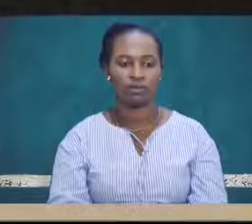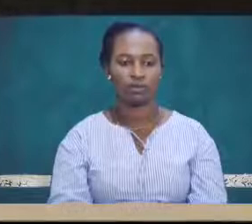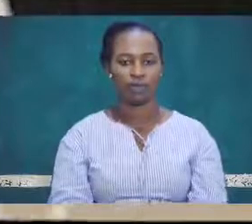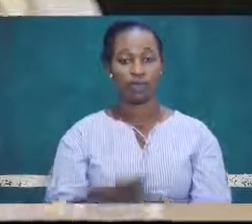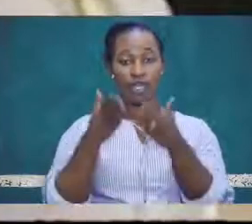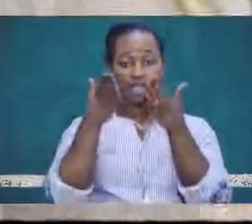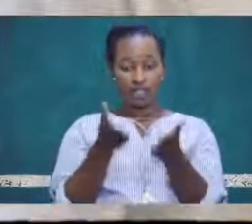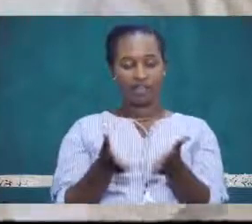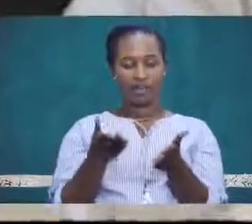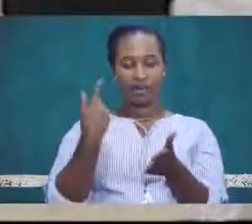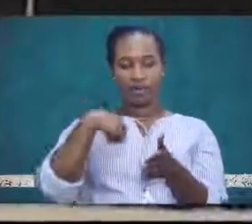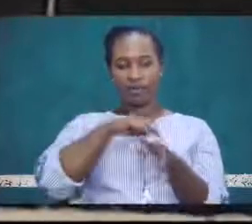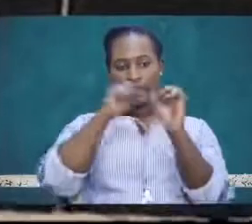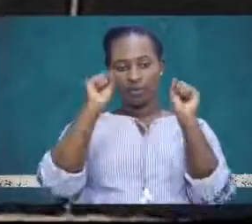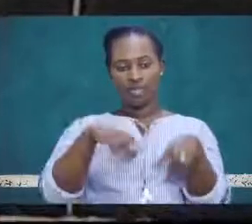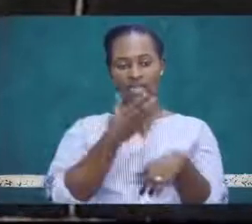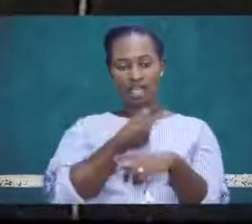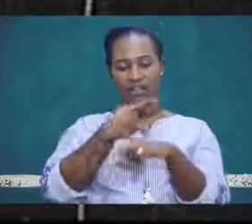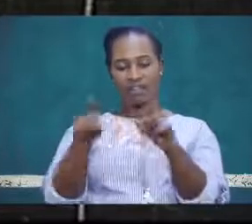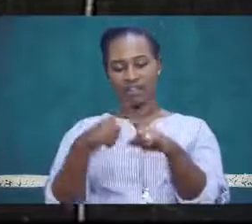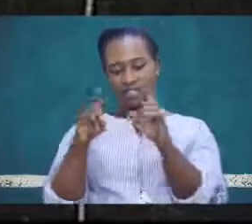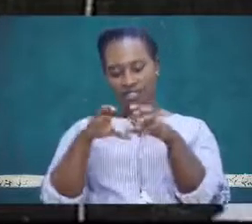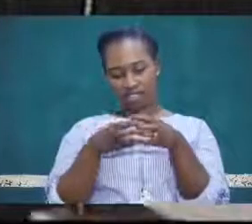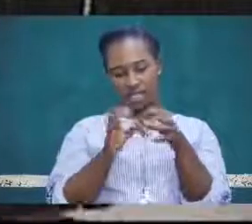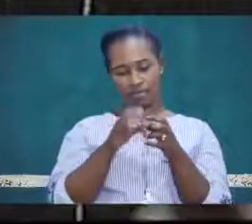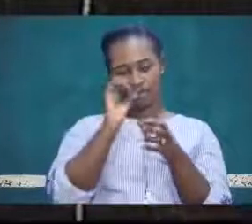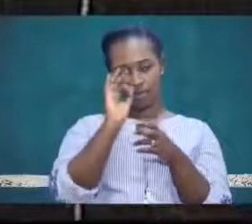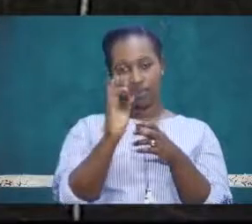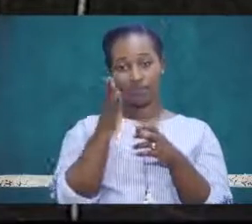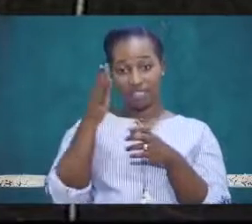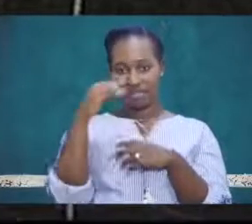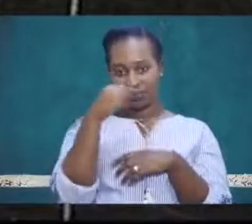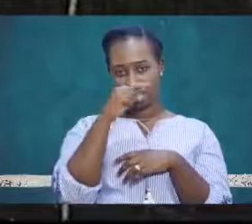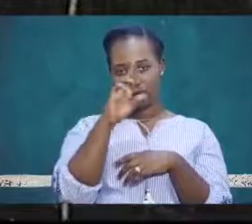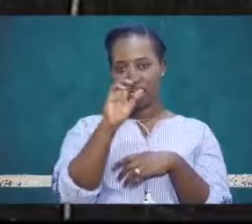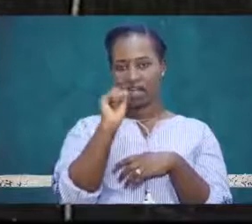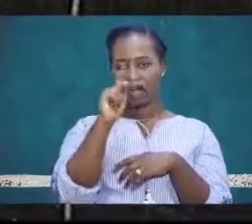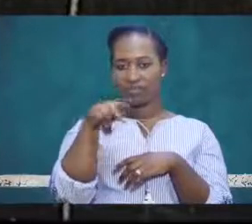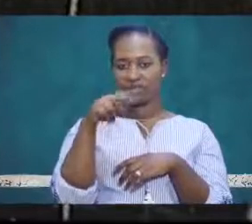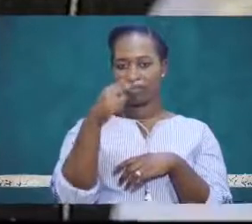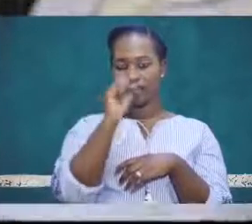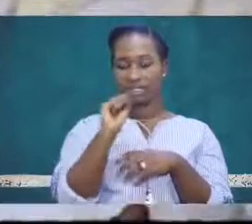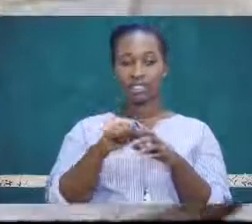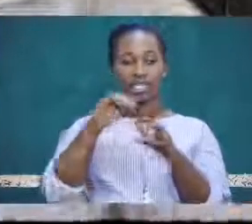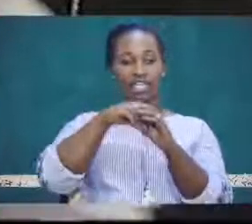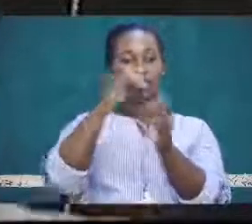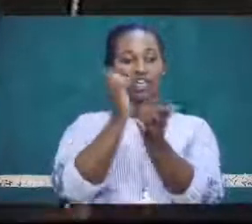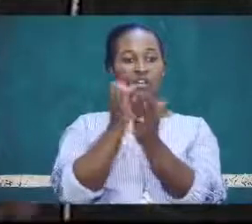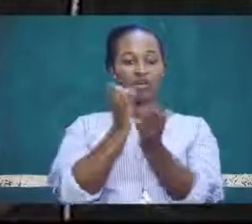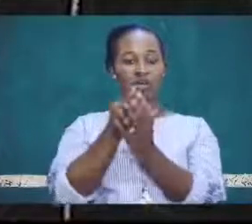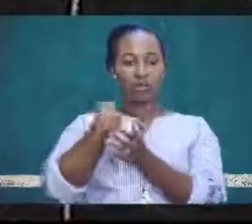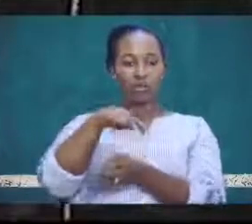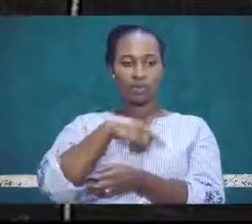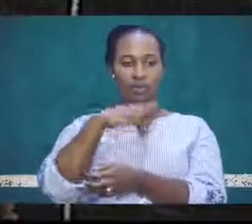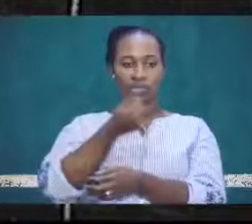So here, we may have different types of these graphs. In economics, we shall have graphs